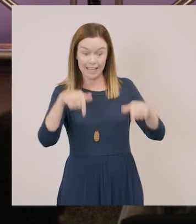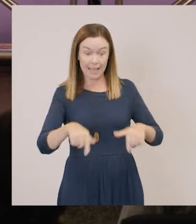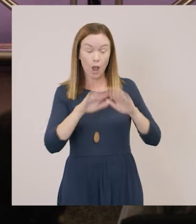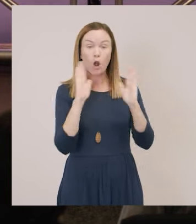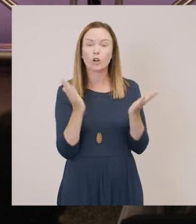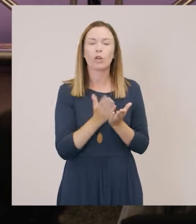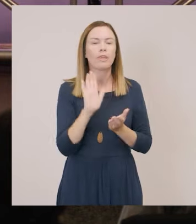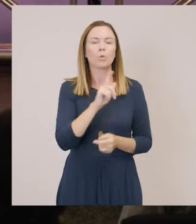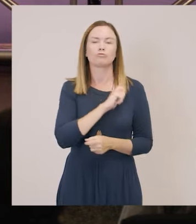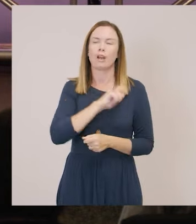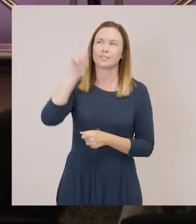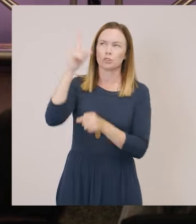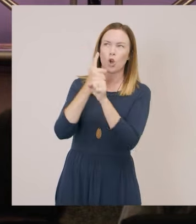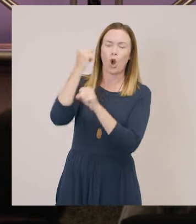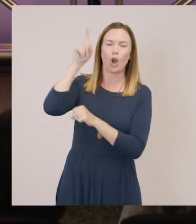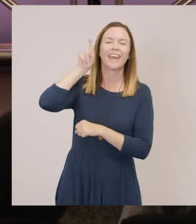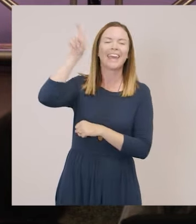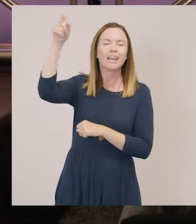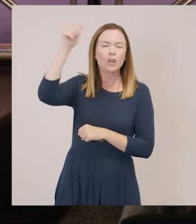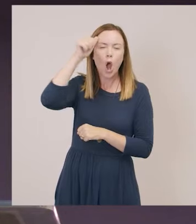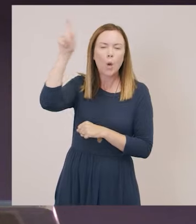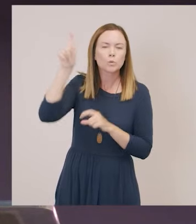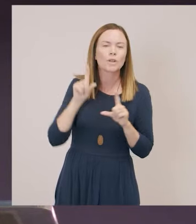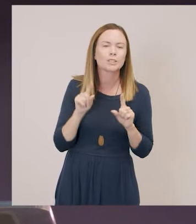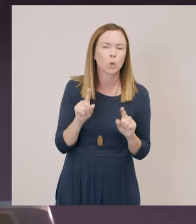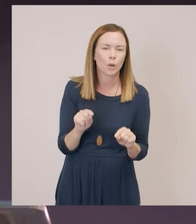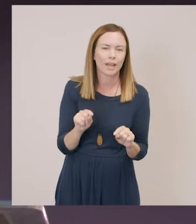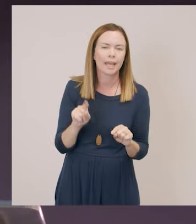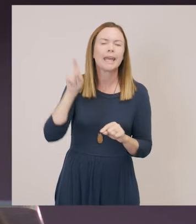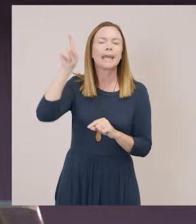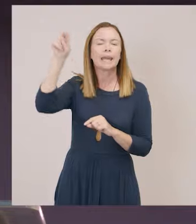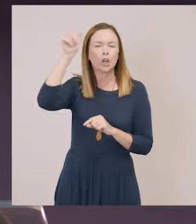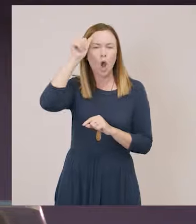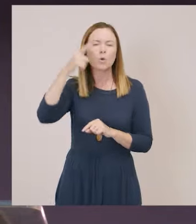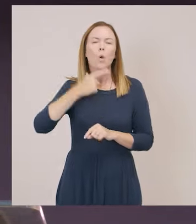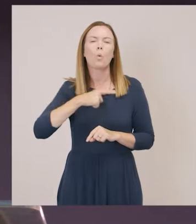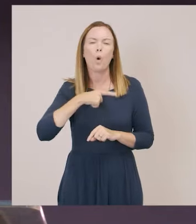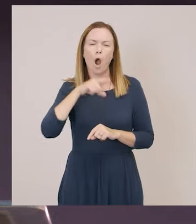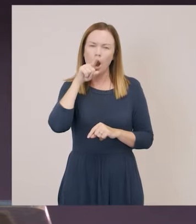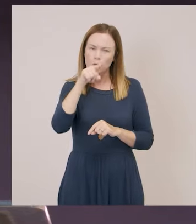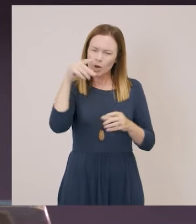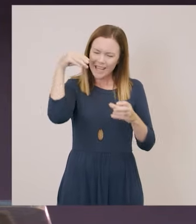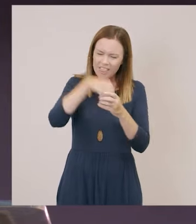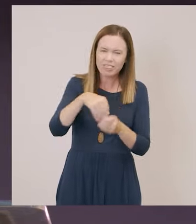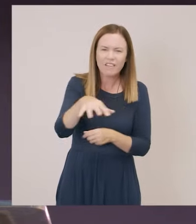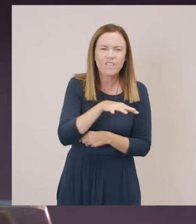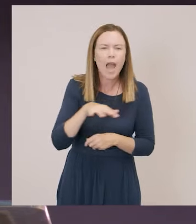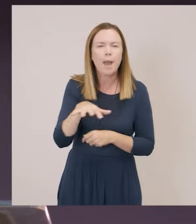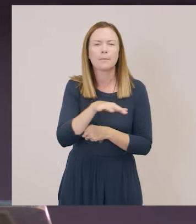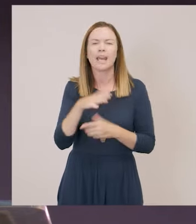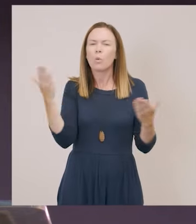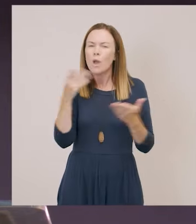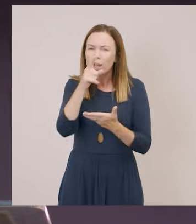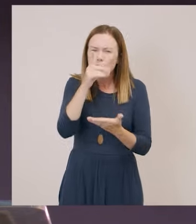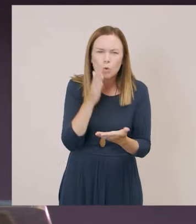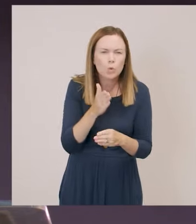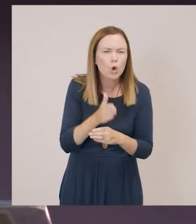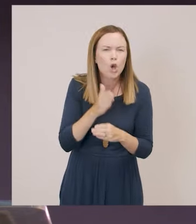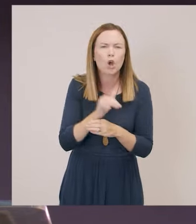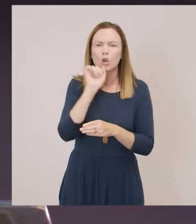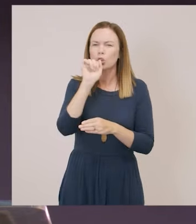trust God with the results. He knows what he's doing. He knows why he's positioned you in the family and on the mission fields where you are